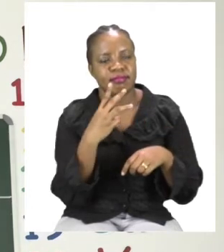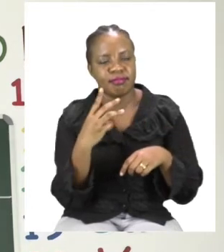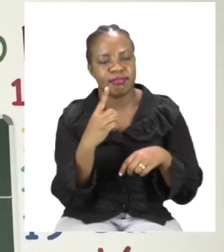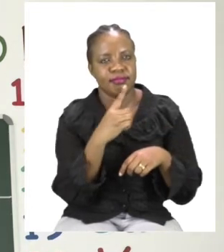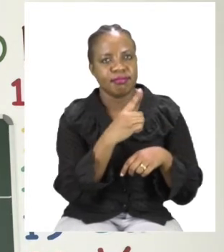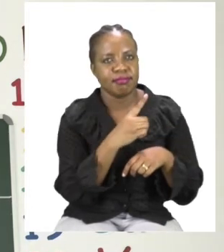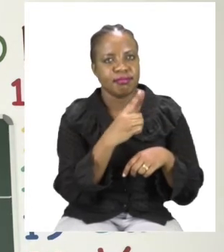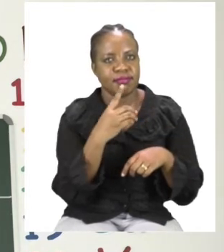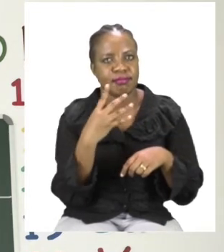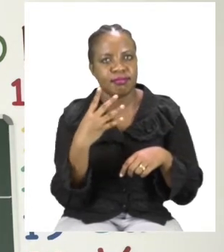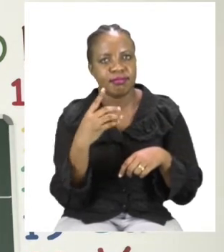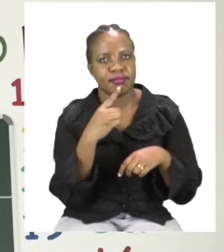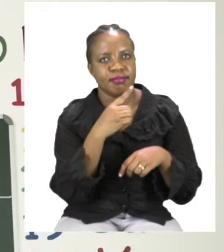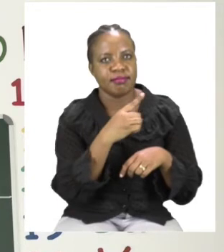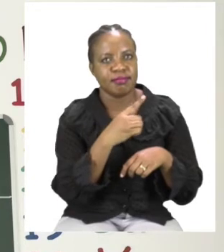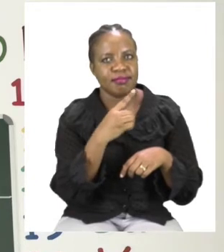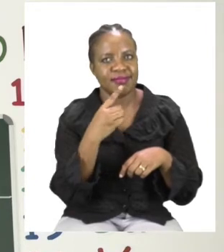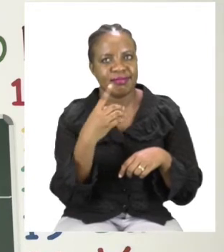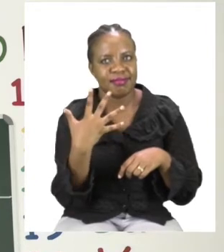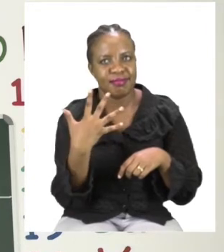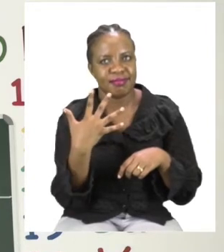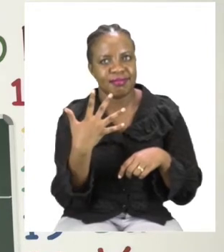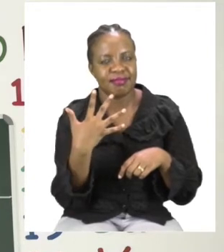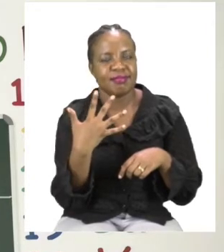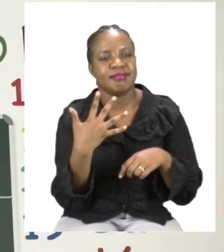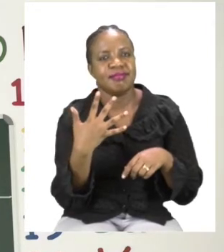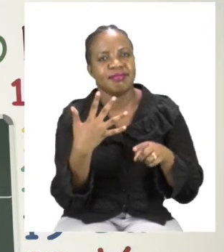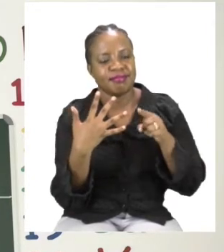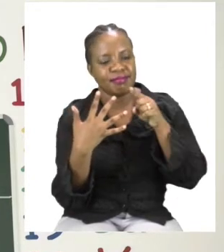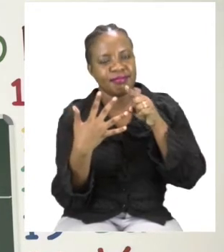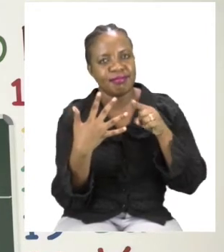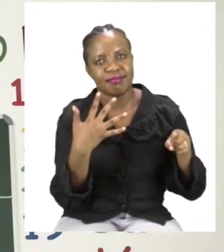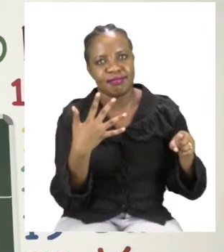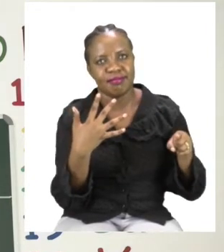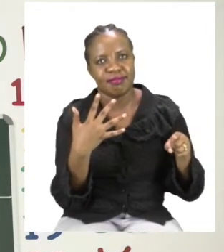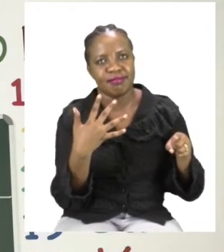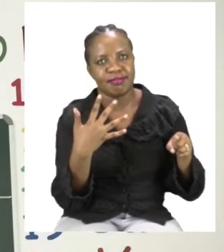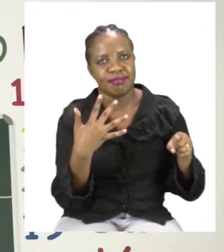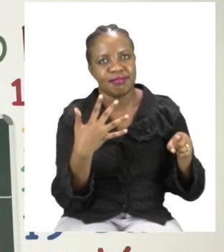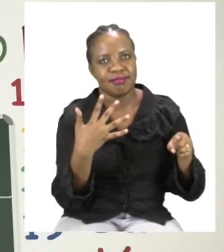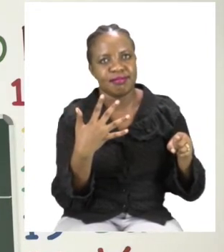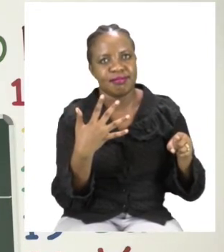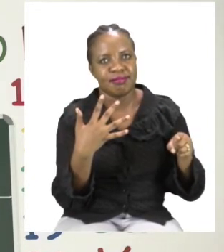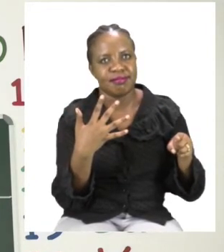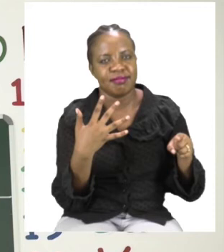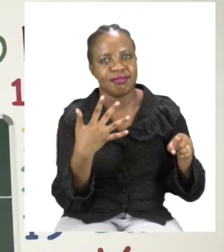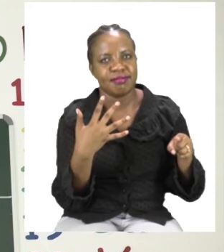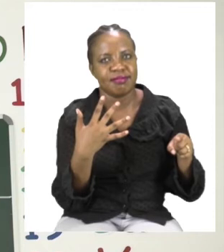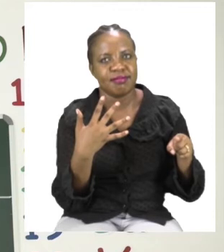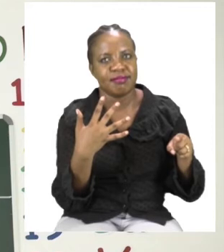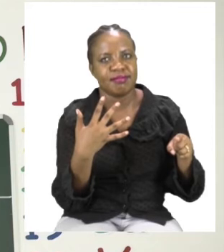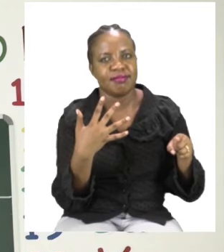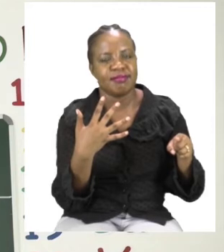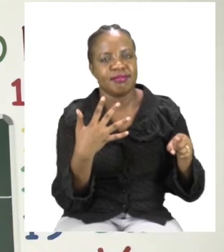13, 14, 15. And we are going to cross out that 3 because we've already counted